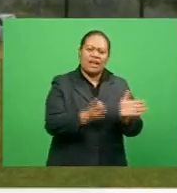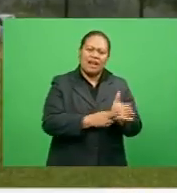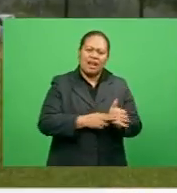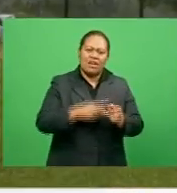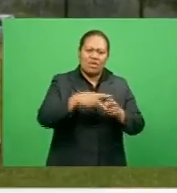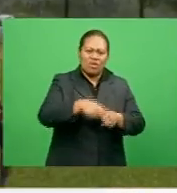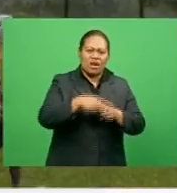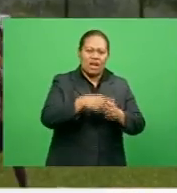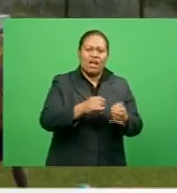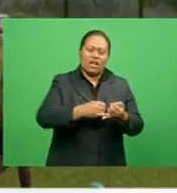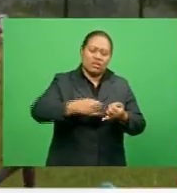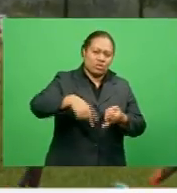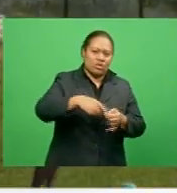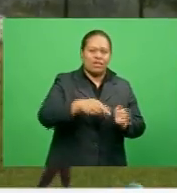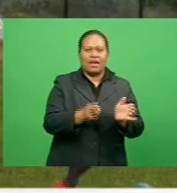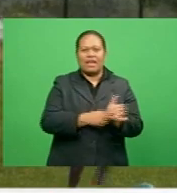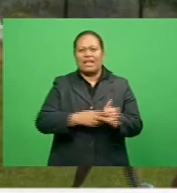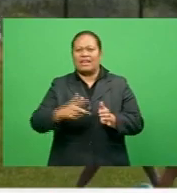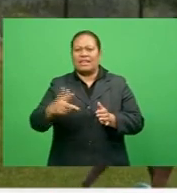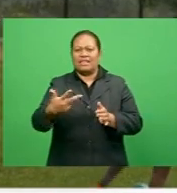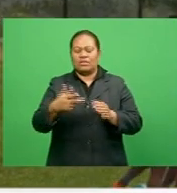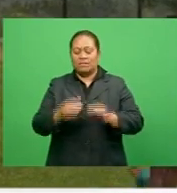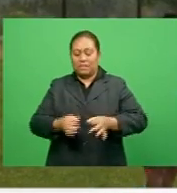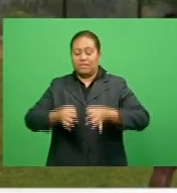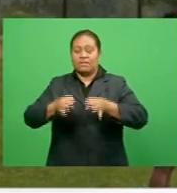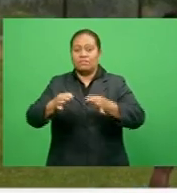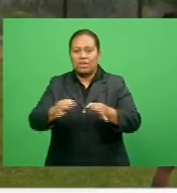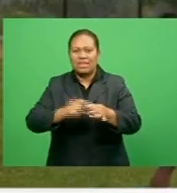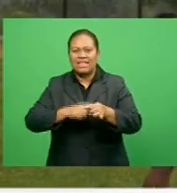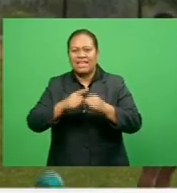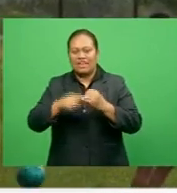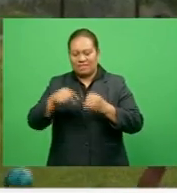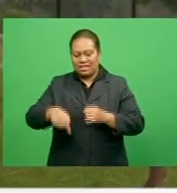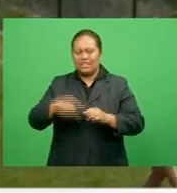and SUVA for the tournament that's been postponed to the end of the month.